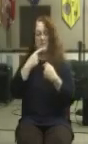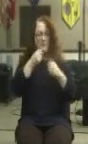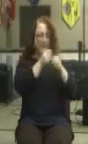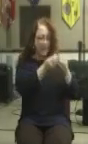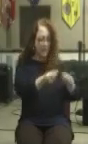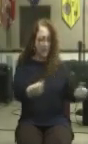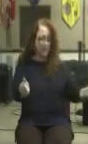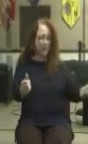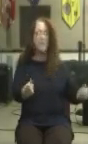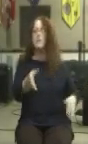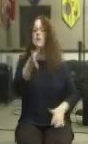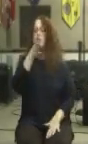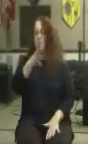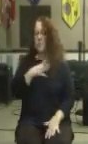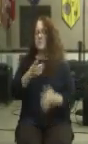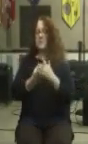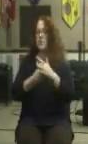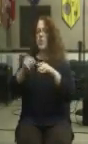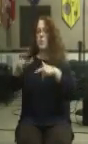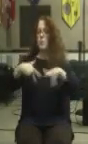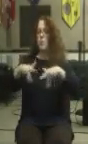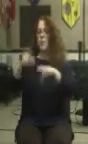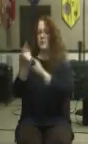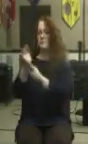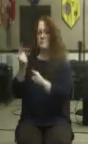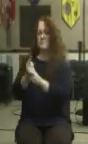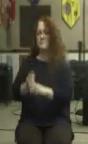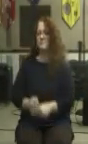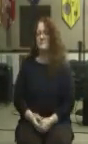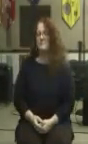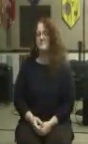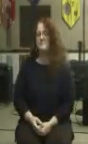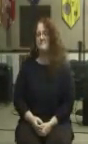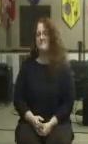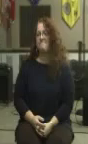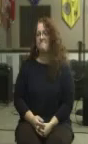healed. The woman started walking right.